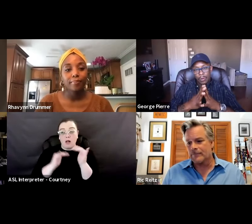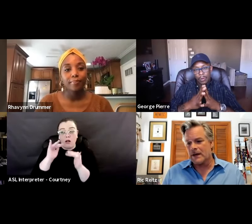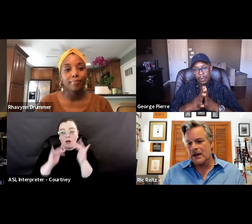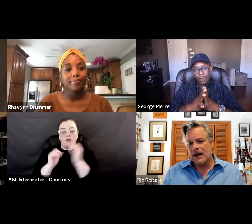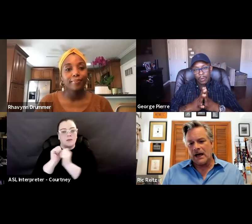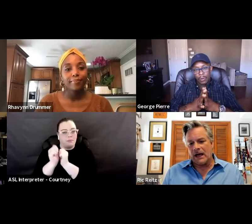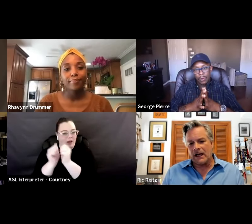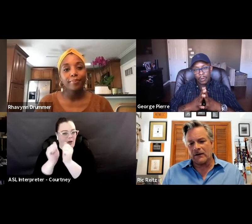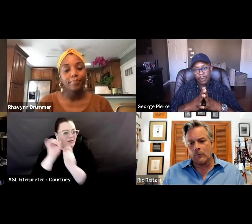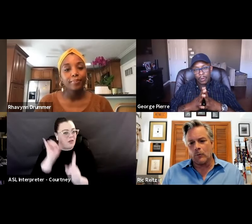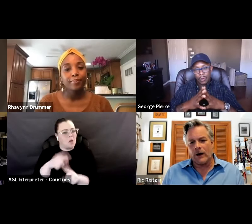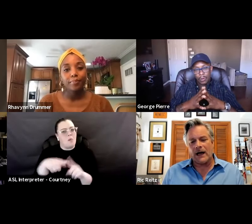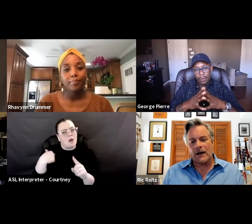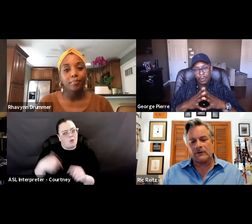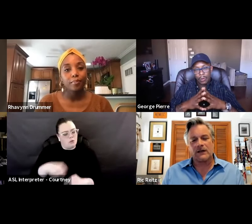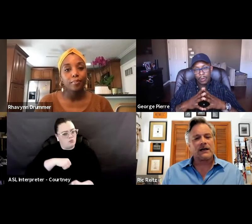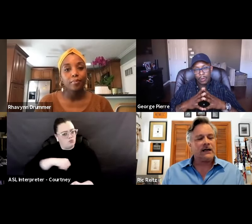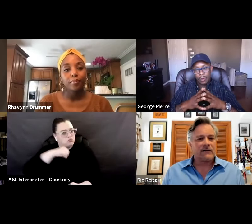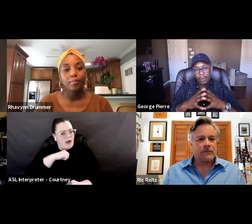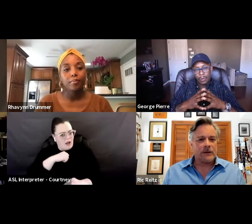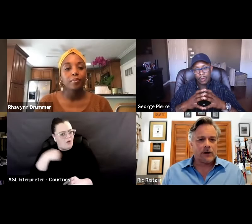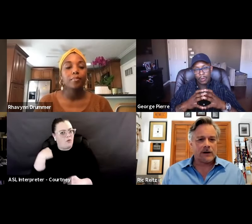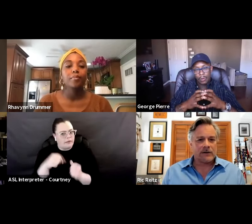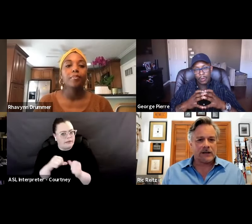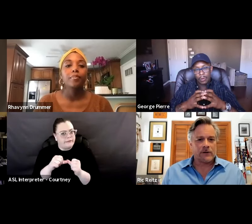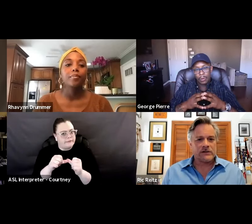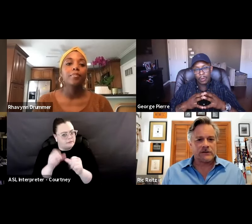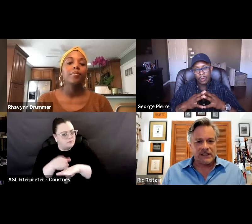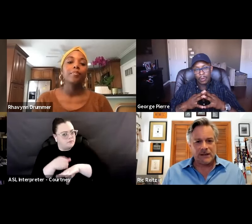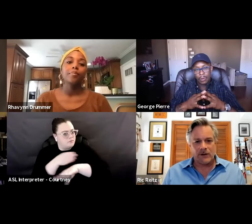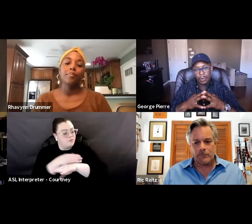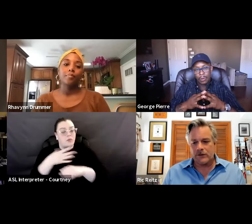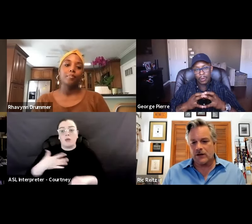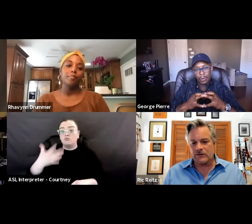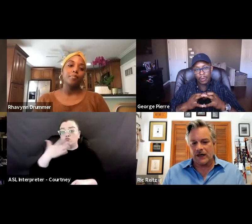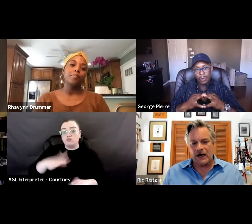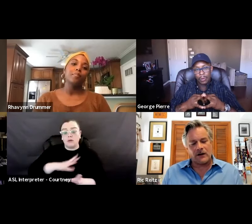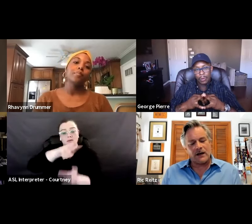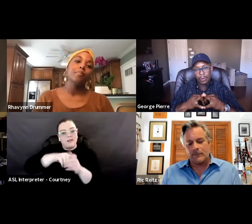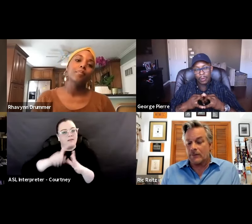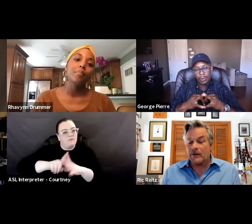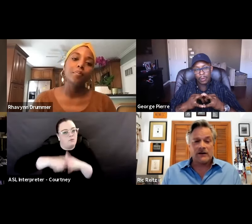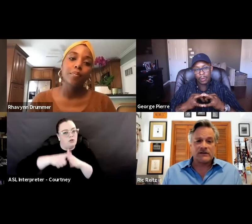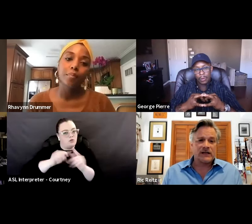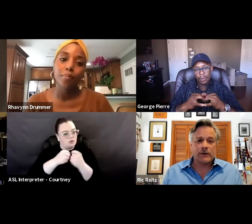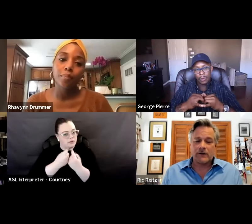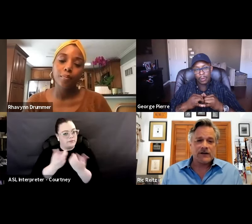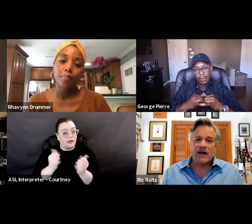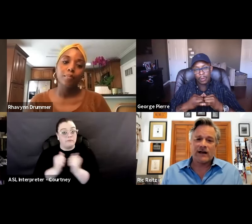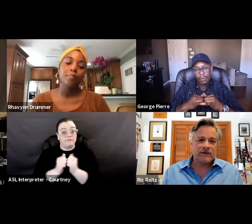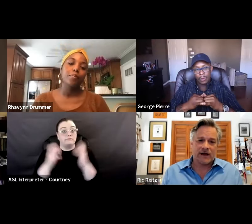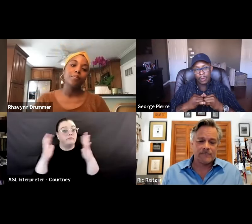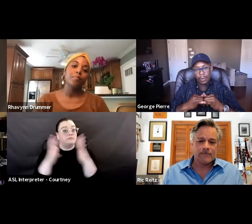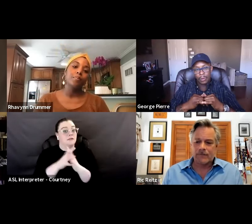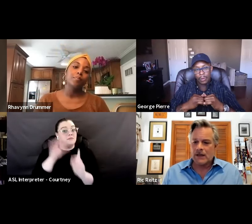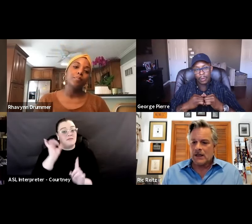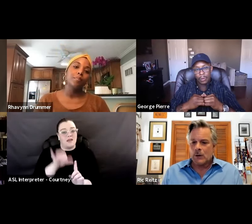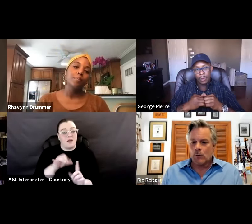that. And while I was lucky enough to be part of the original team that put it all together, I'm here to tell you, we could not have